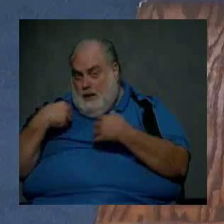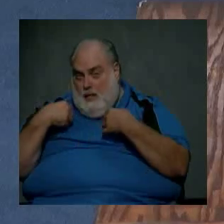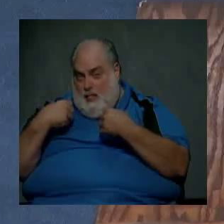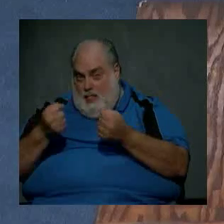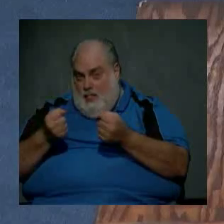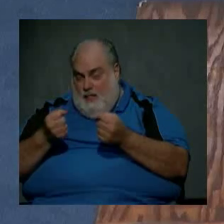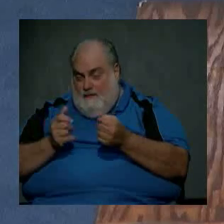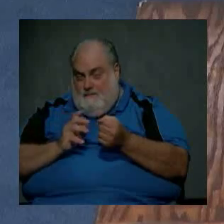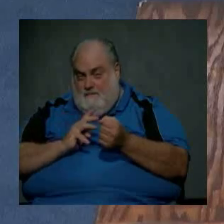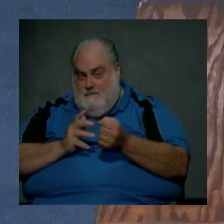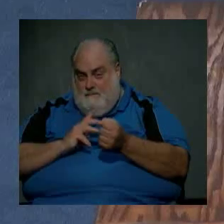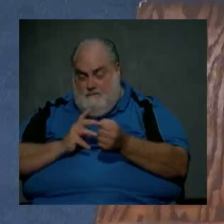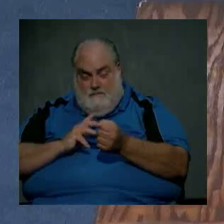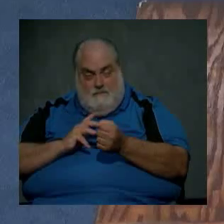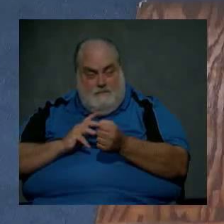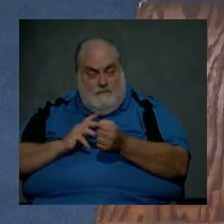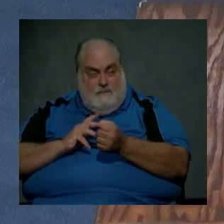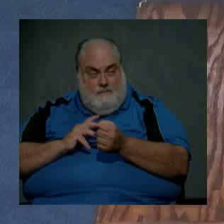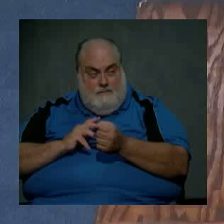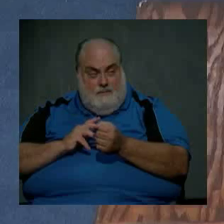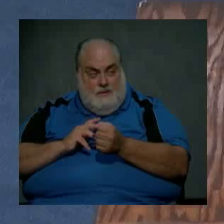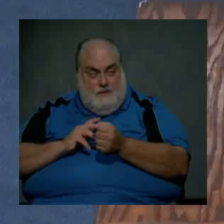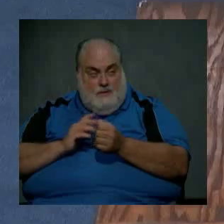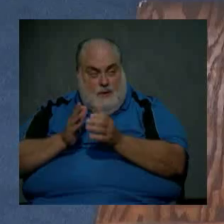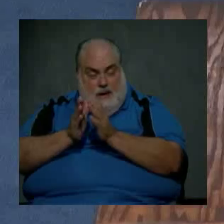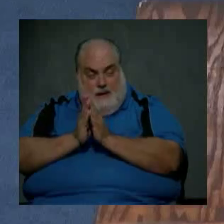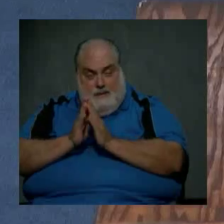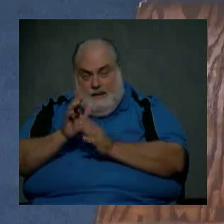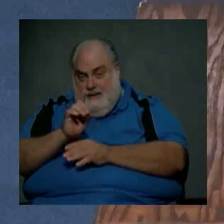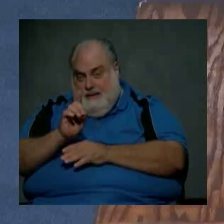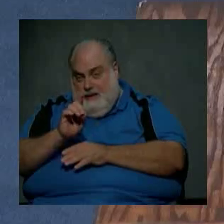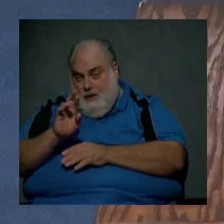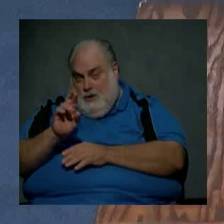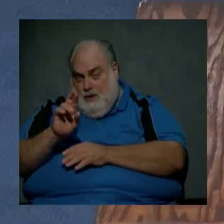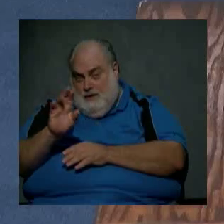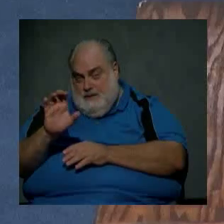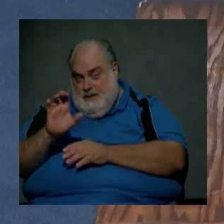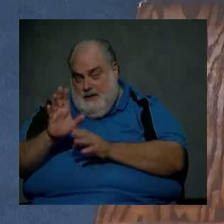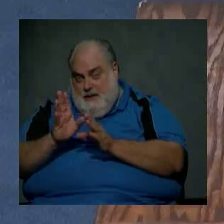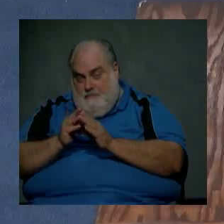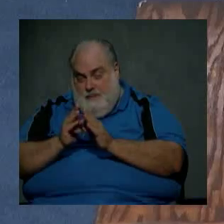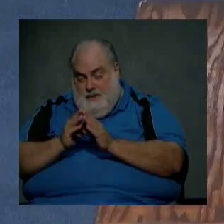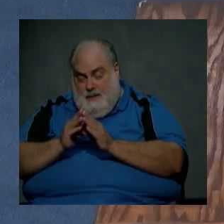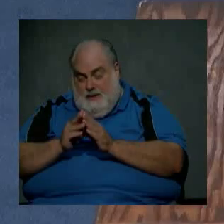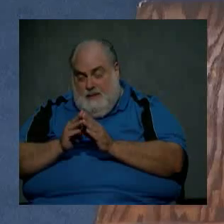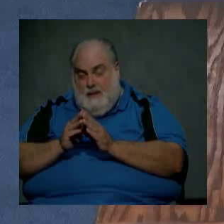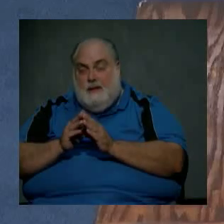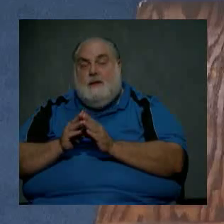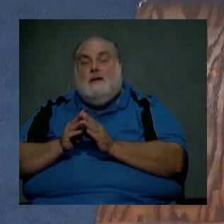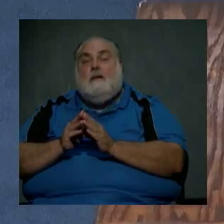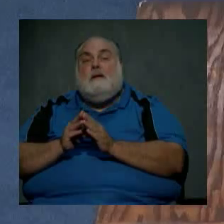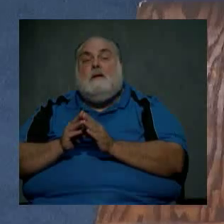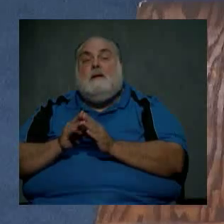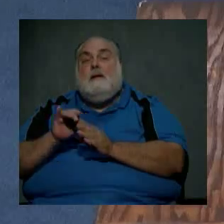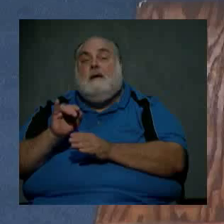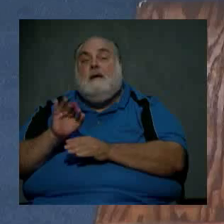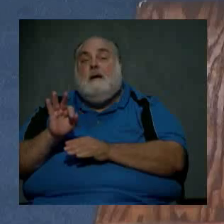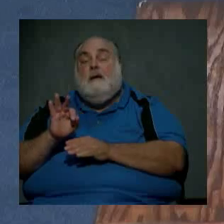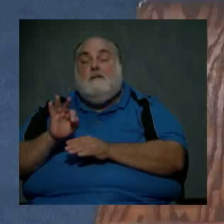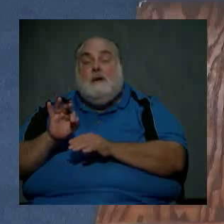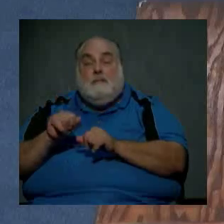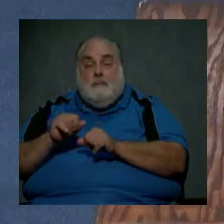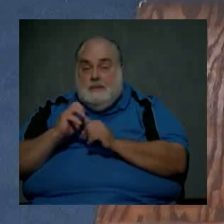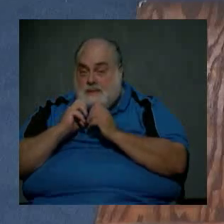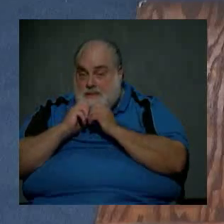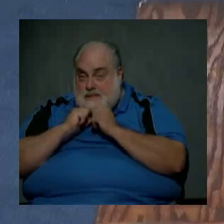look at them or not. So I had asked at the DRC committee meeting where I went if we might save